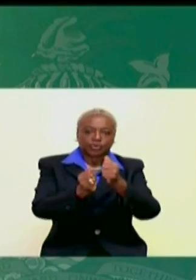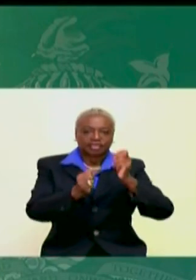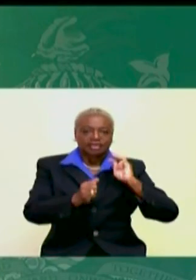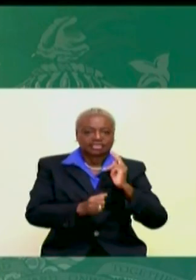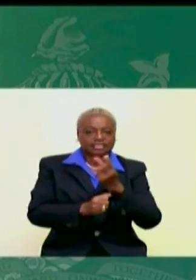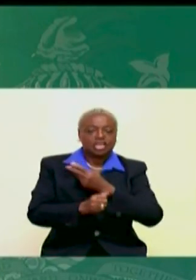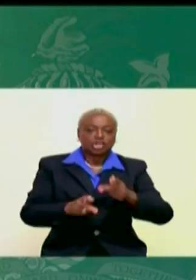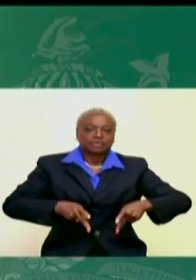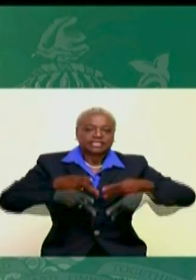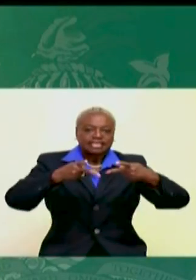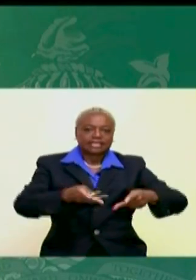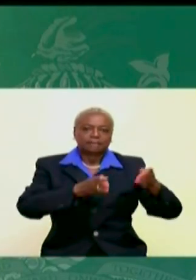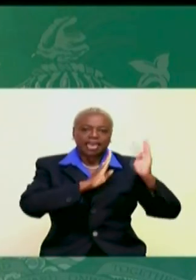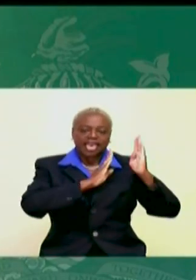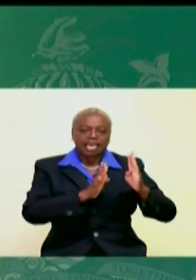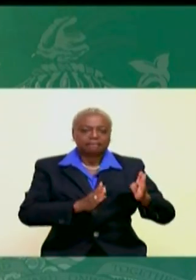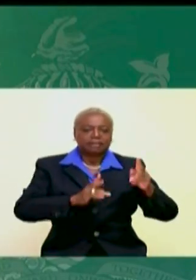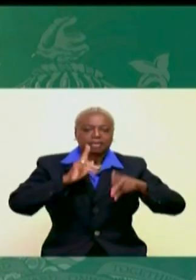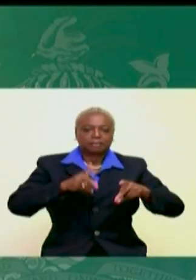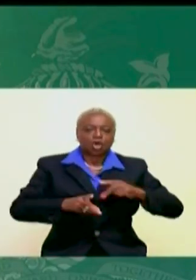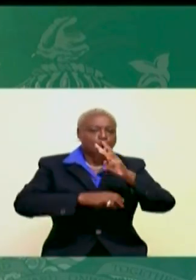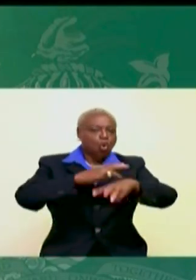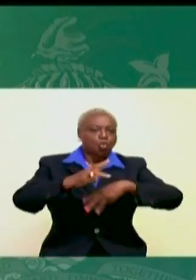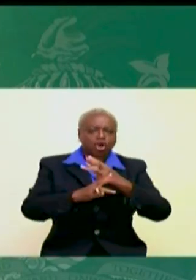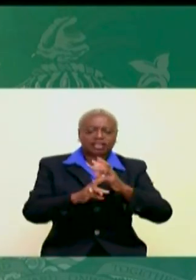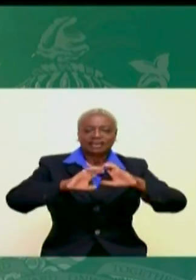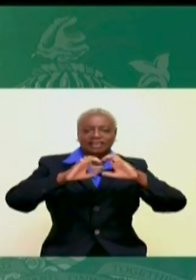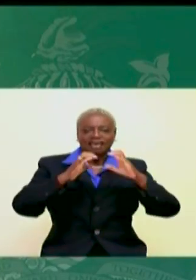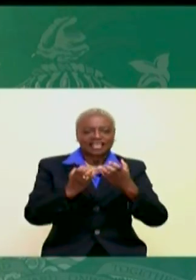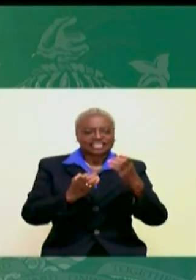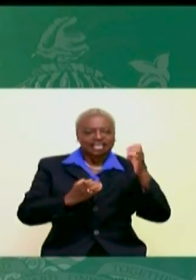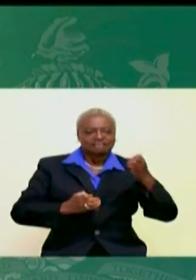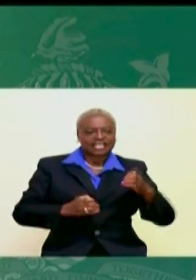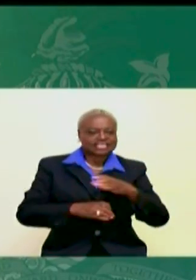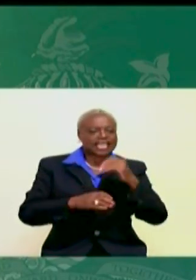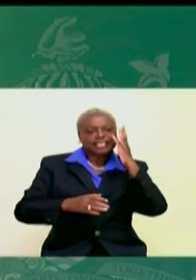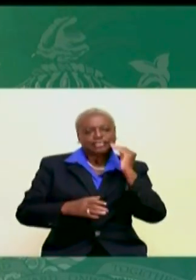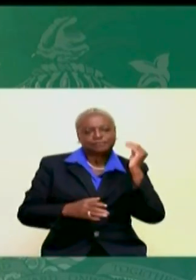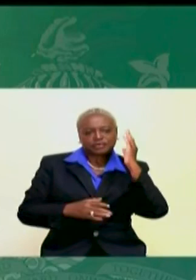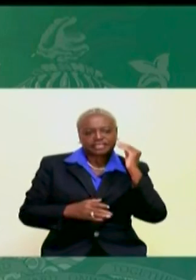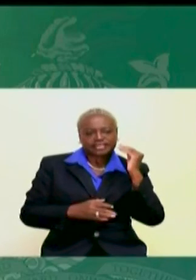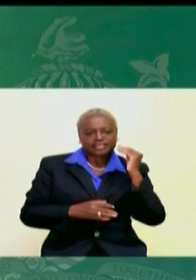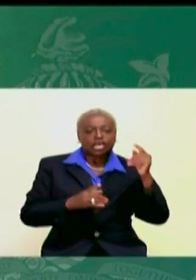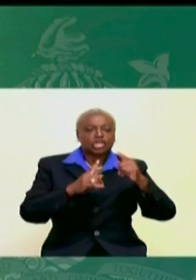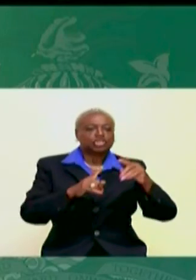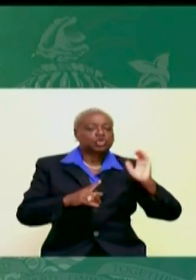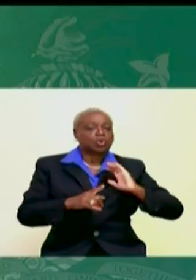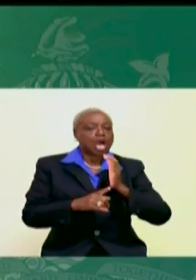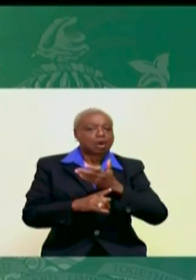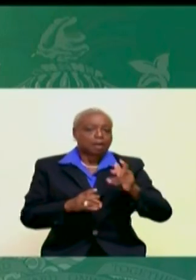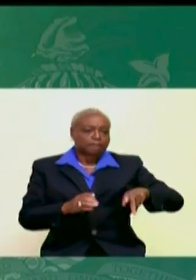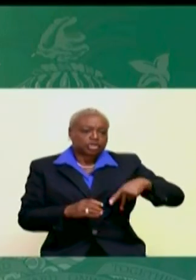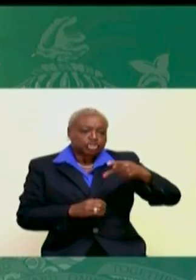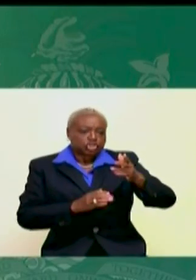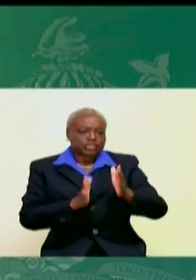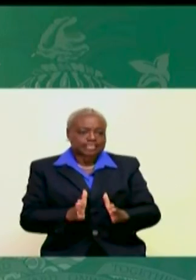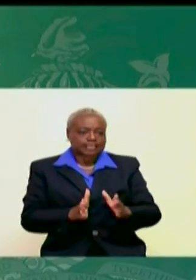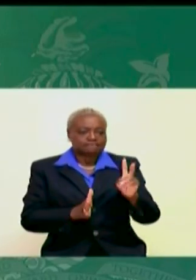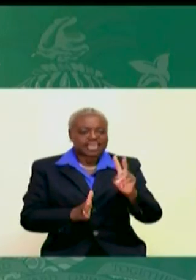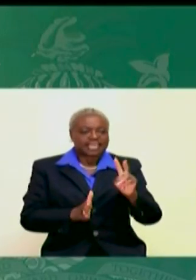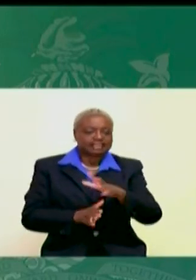to the Bahamian people world-class events and experiences. To our vendors, producers,